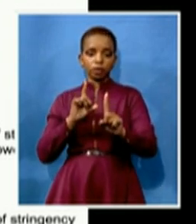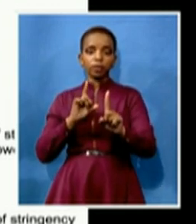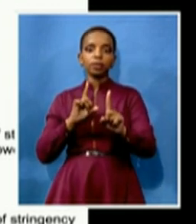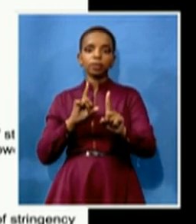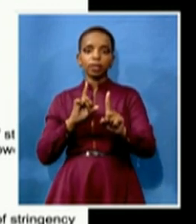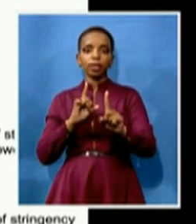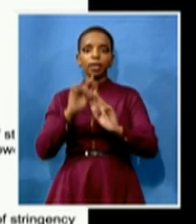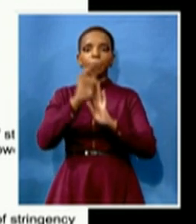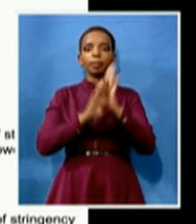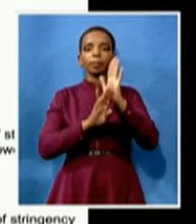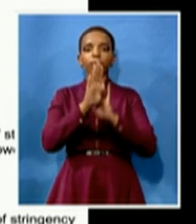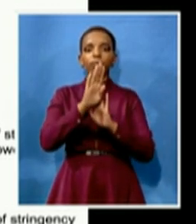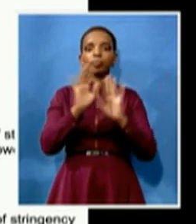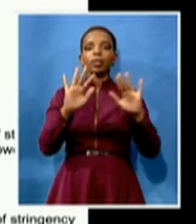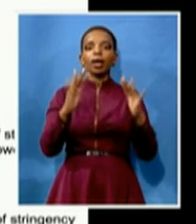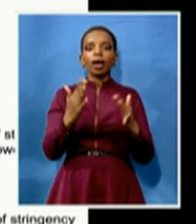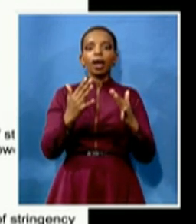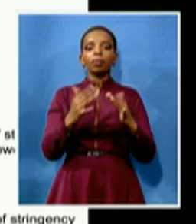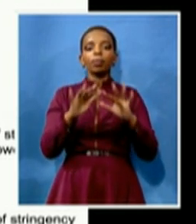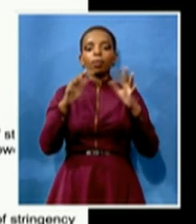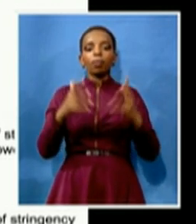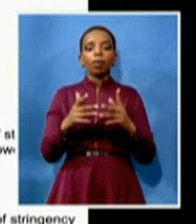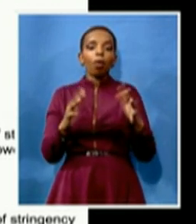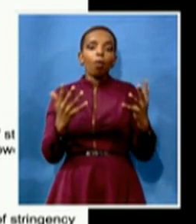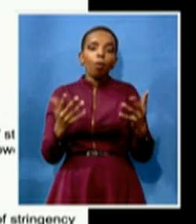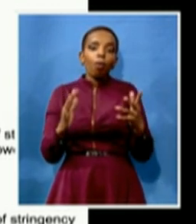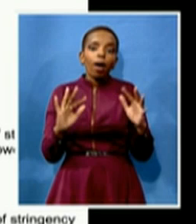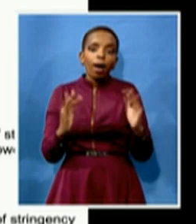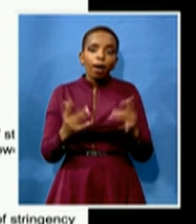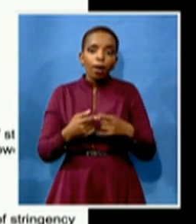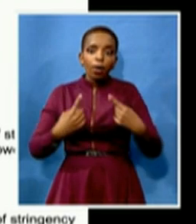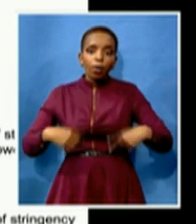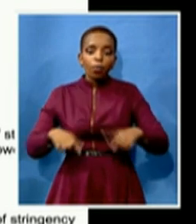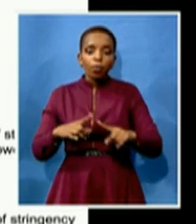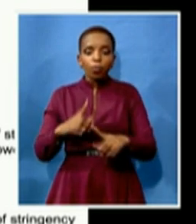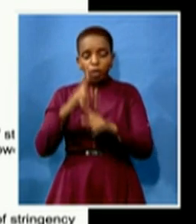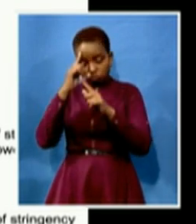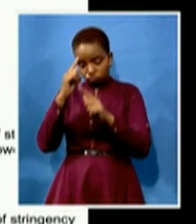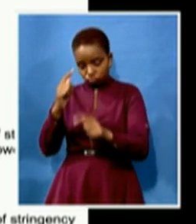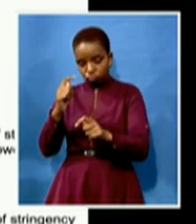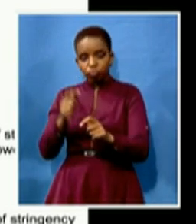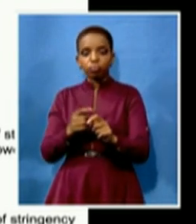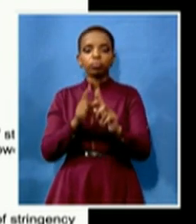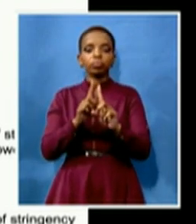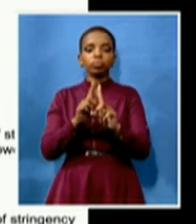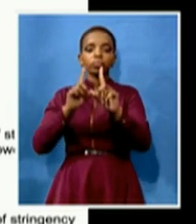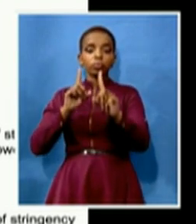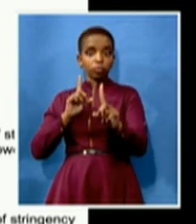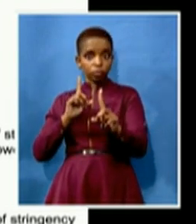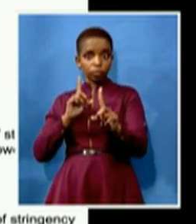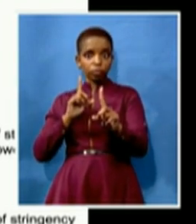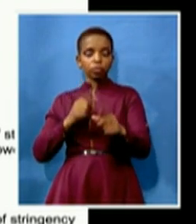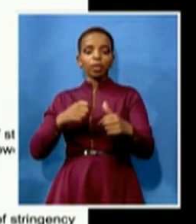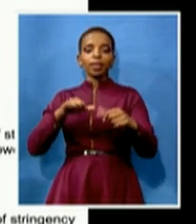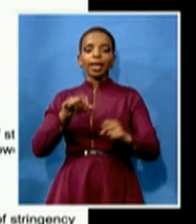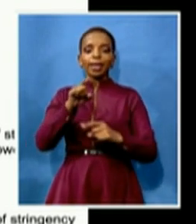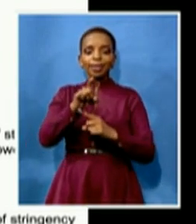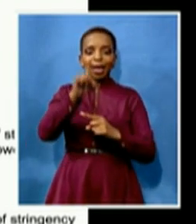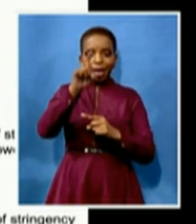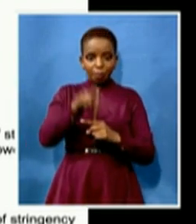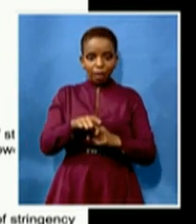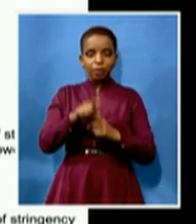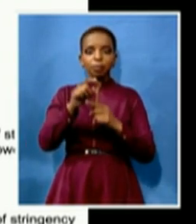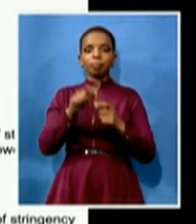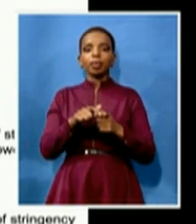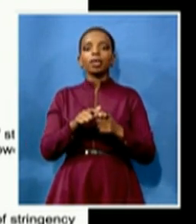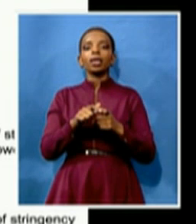adhere to social distancing, has to be greater than the change in or the decrease in the stringency